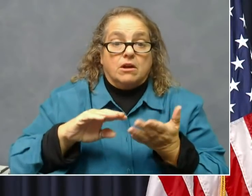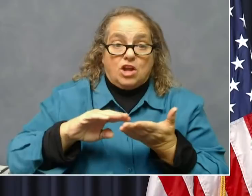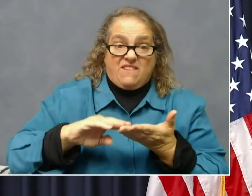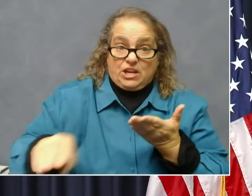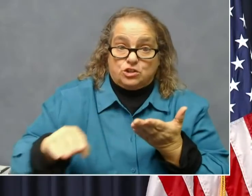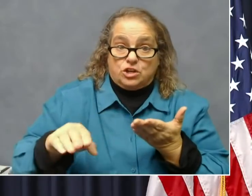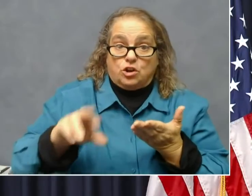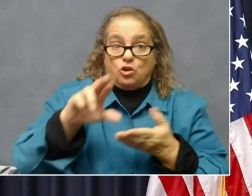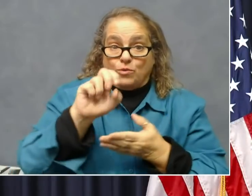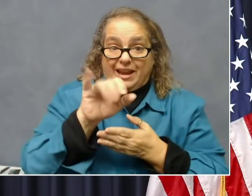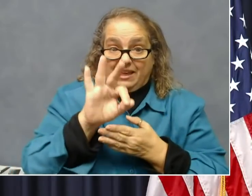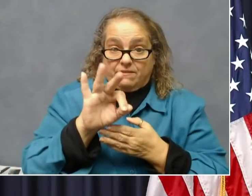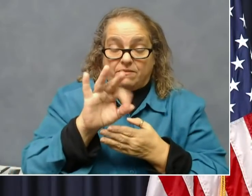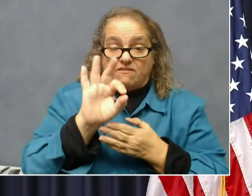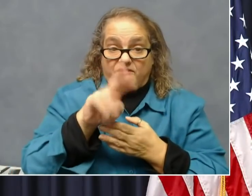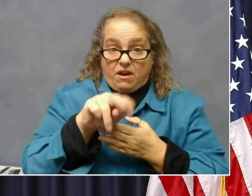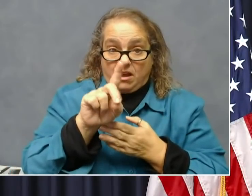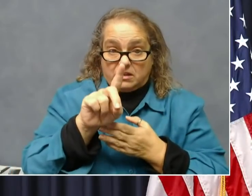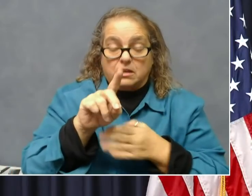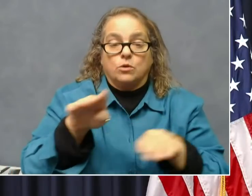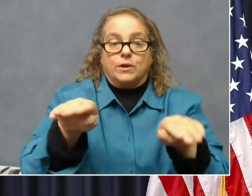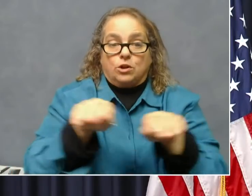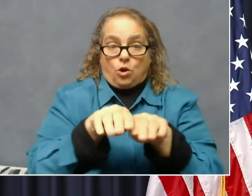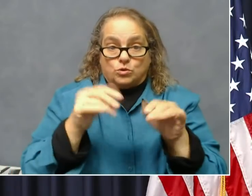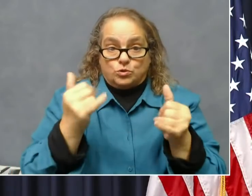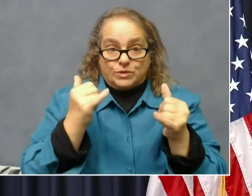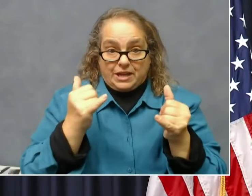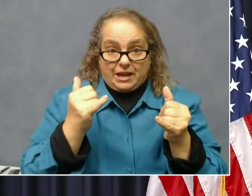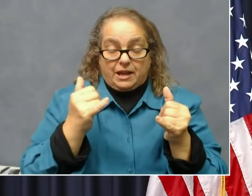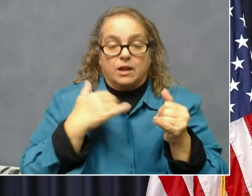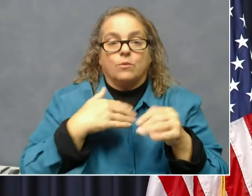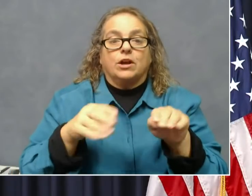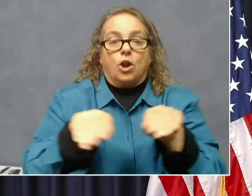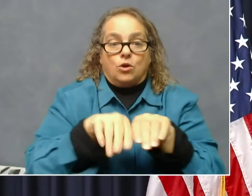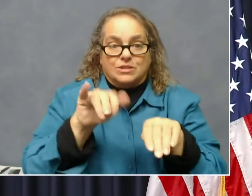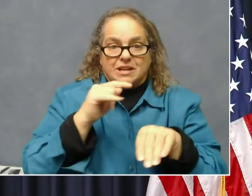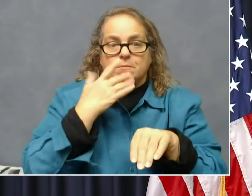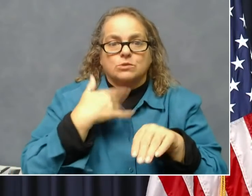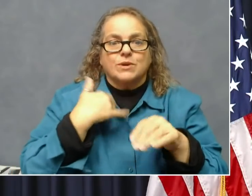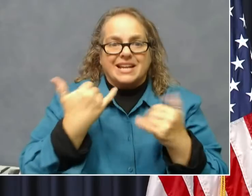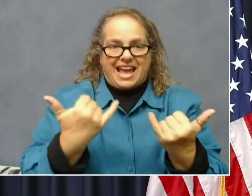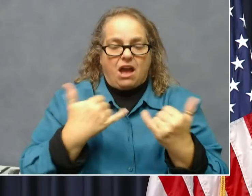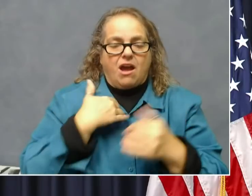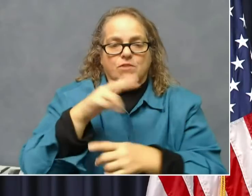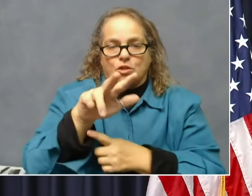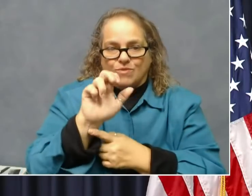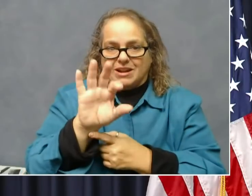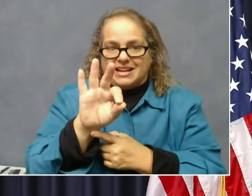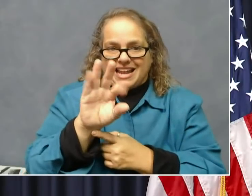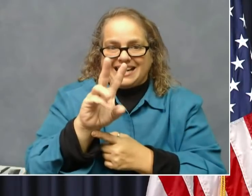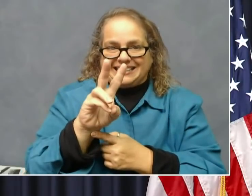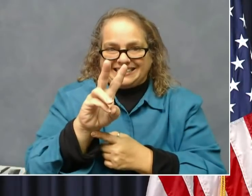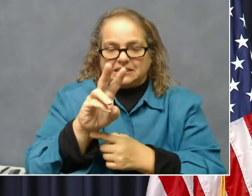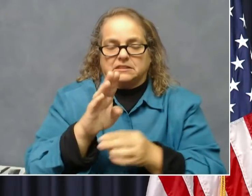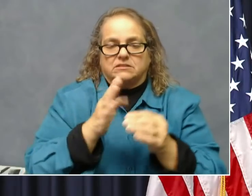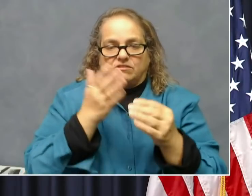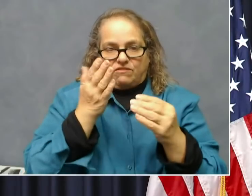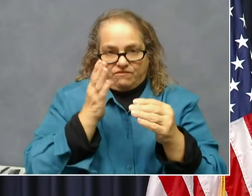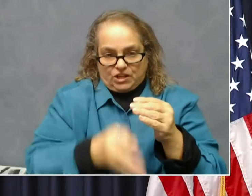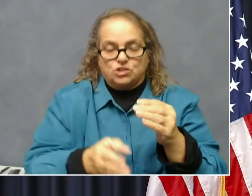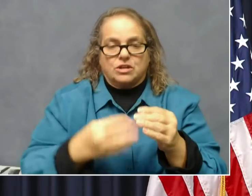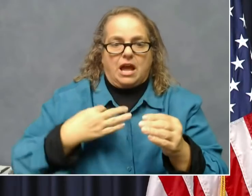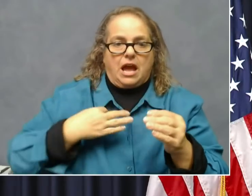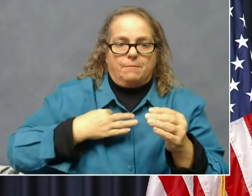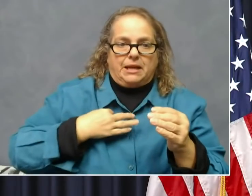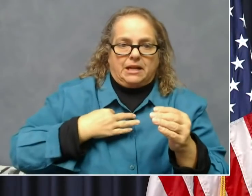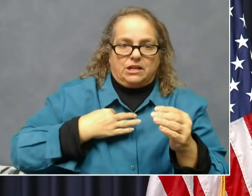noon, and that's because we now have 396 completed applications, and that's going to grow as some tenants and landlords call in